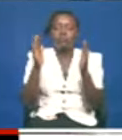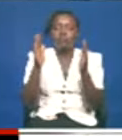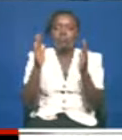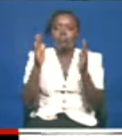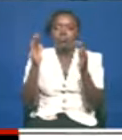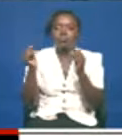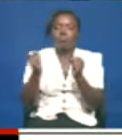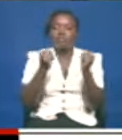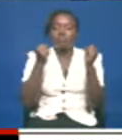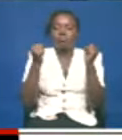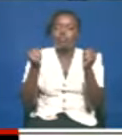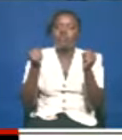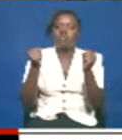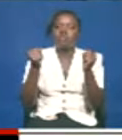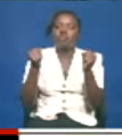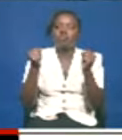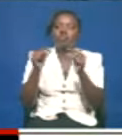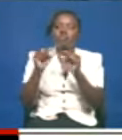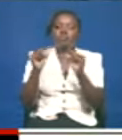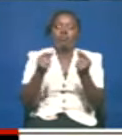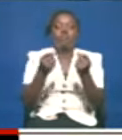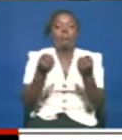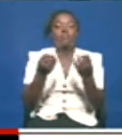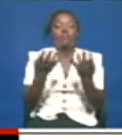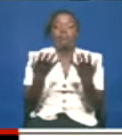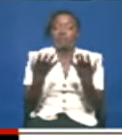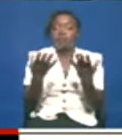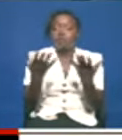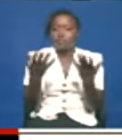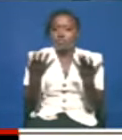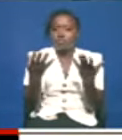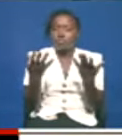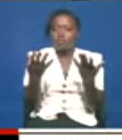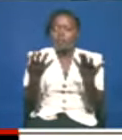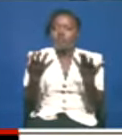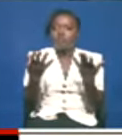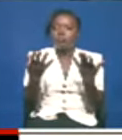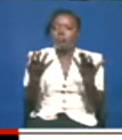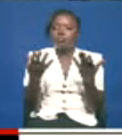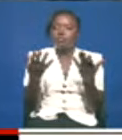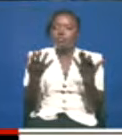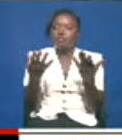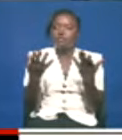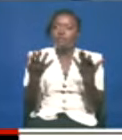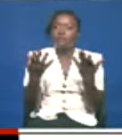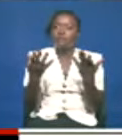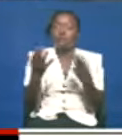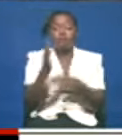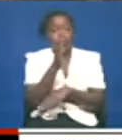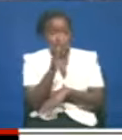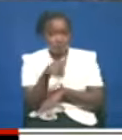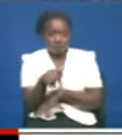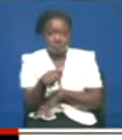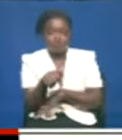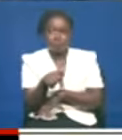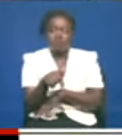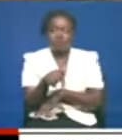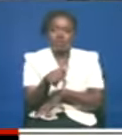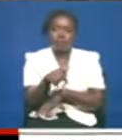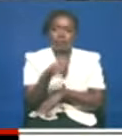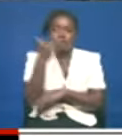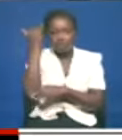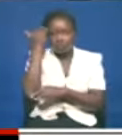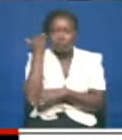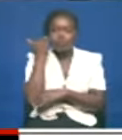ushindi wa vikundi vingi tu na hivi alasiri ya leo korti